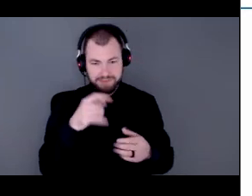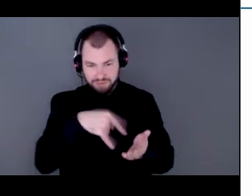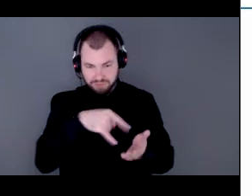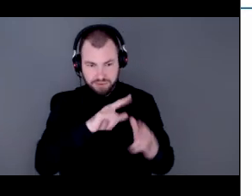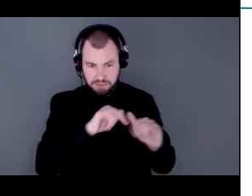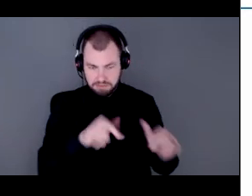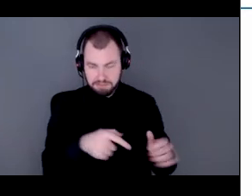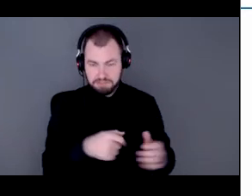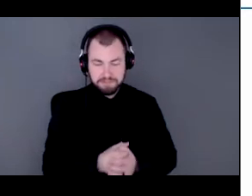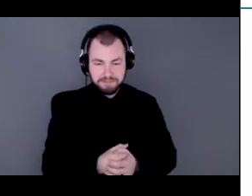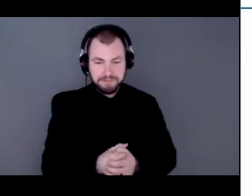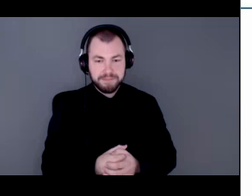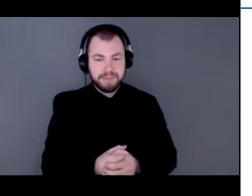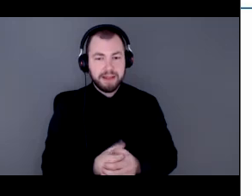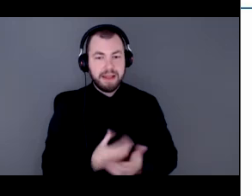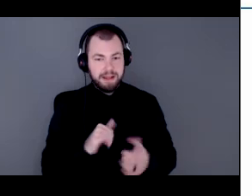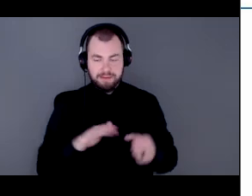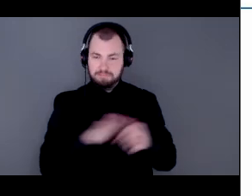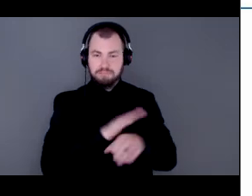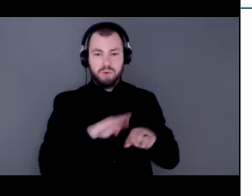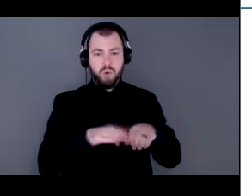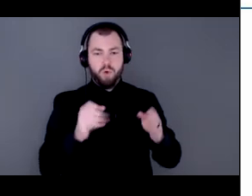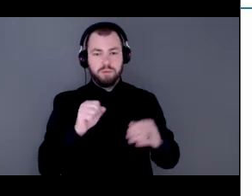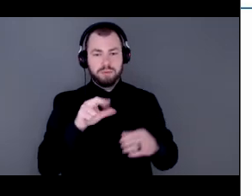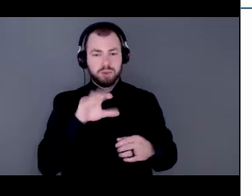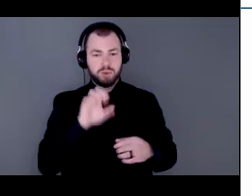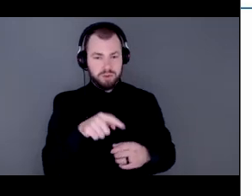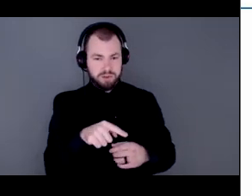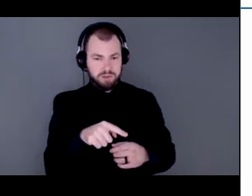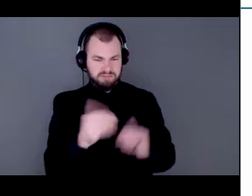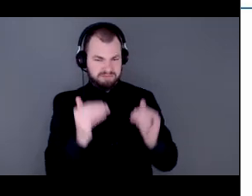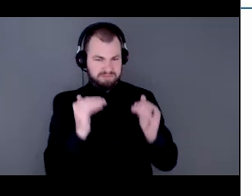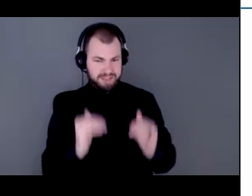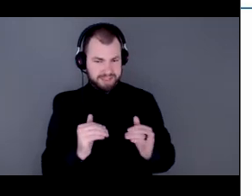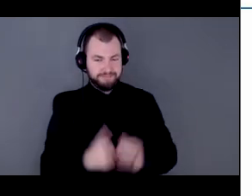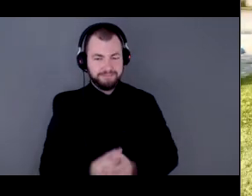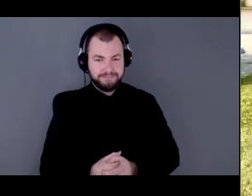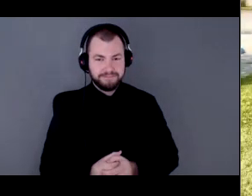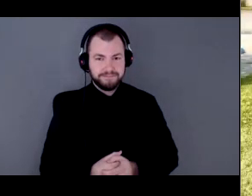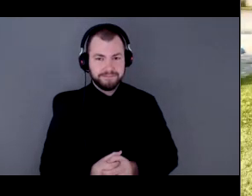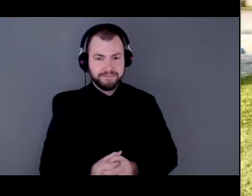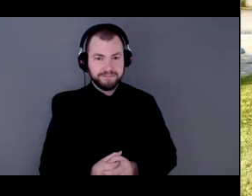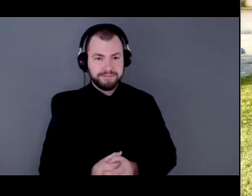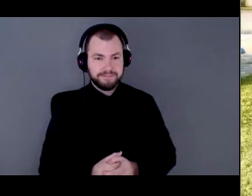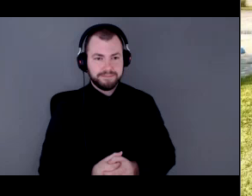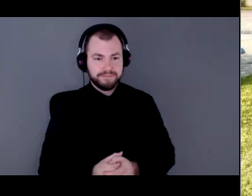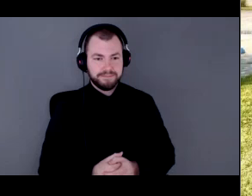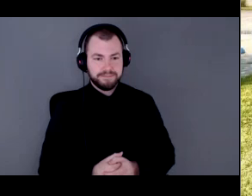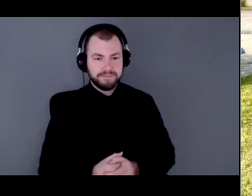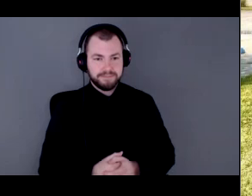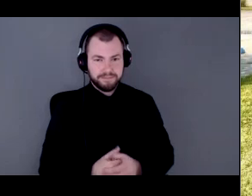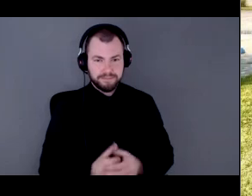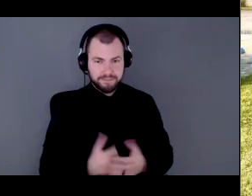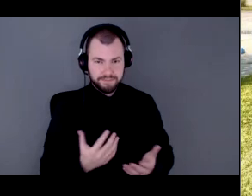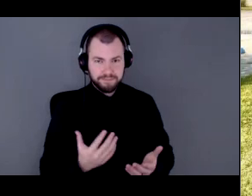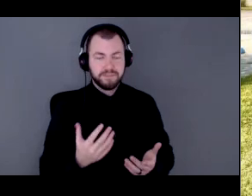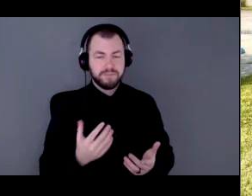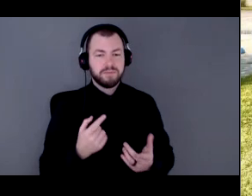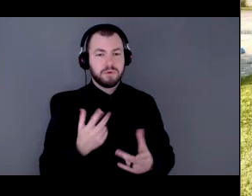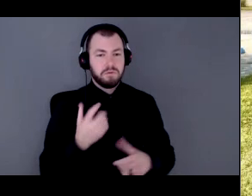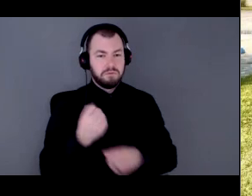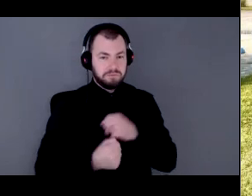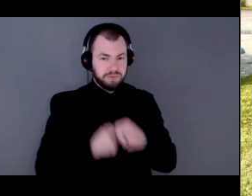Yes, it's completely open source. Next slide, please. And we have essentially over the years ramped up